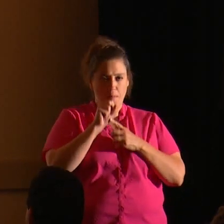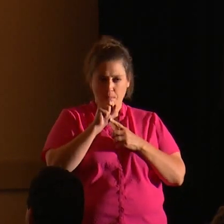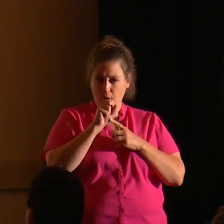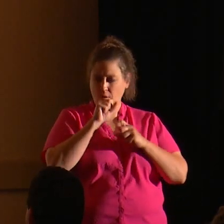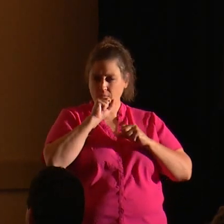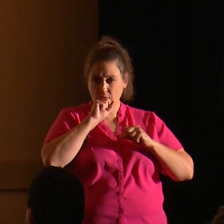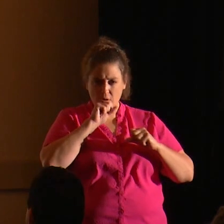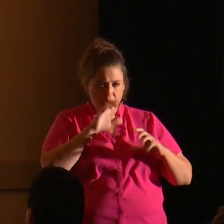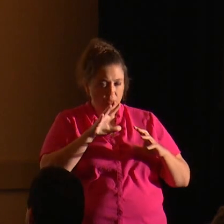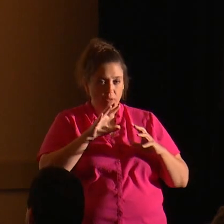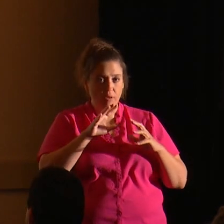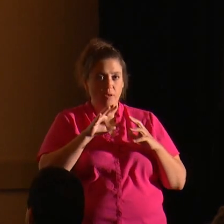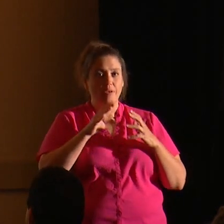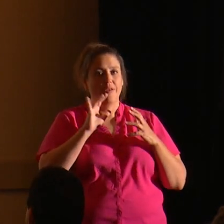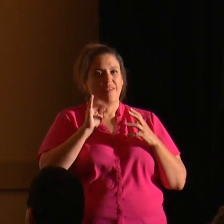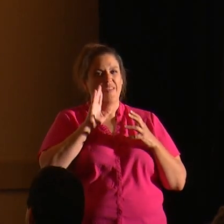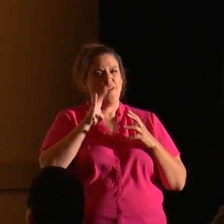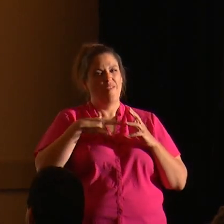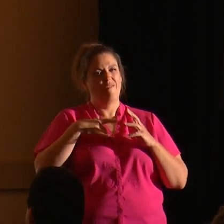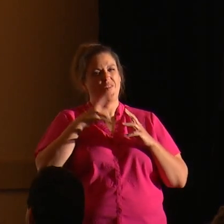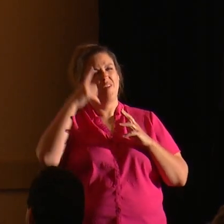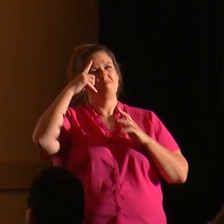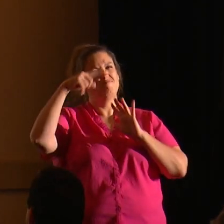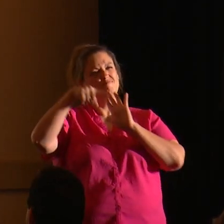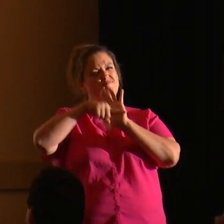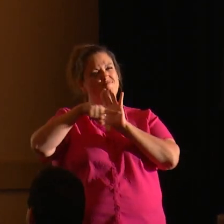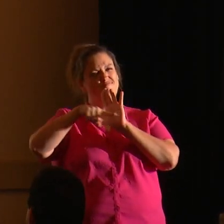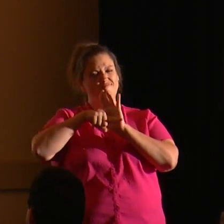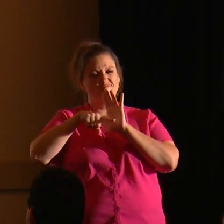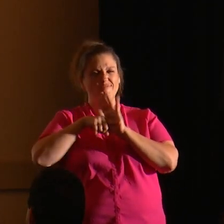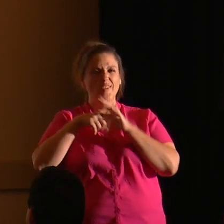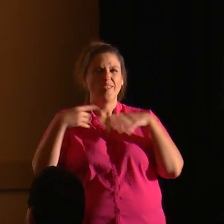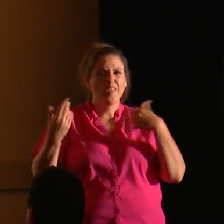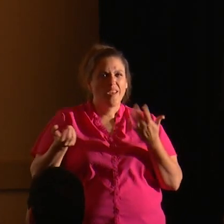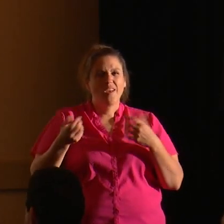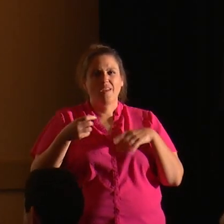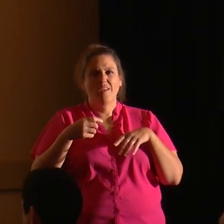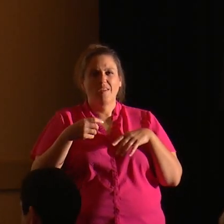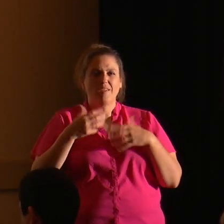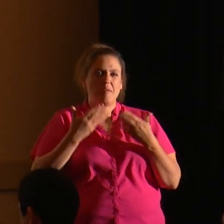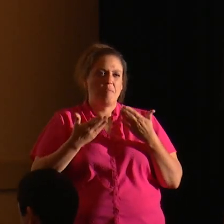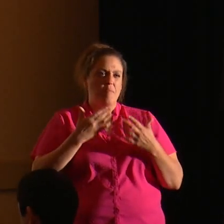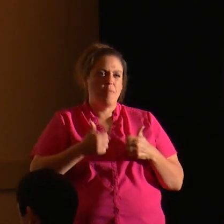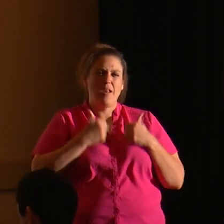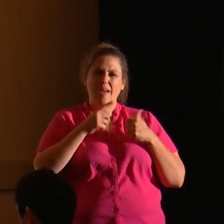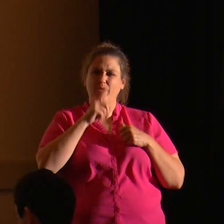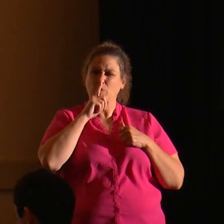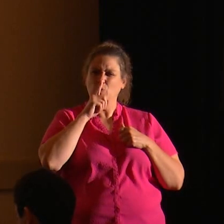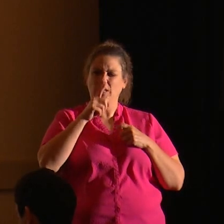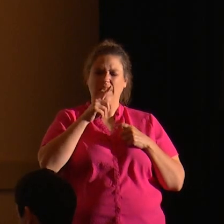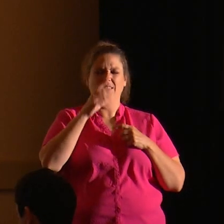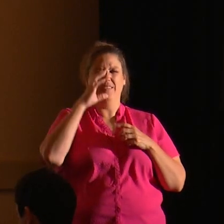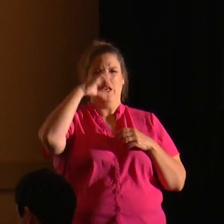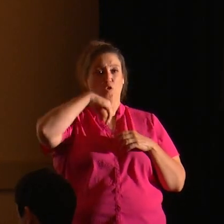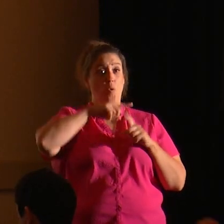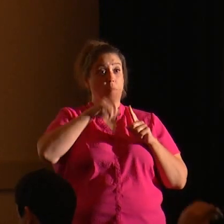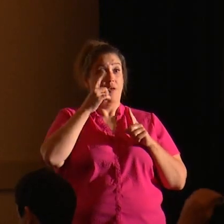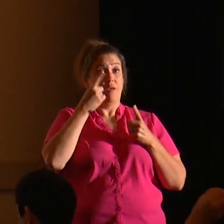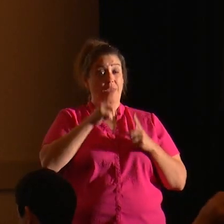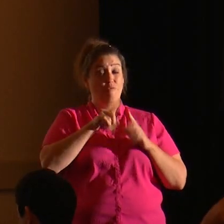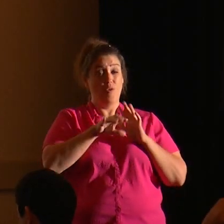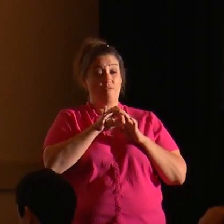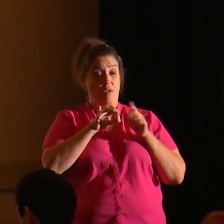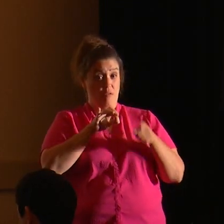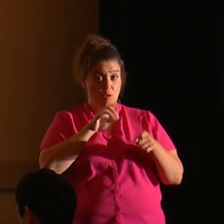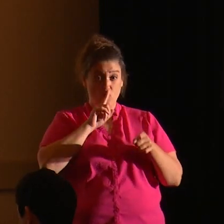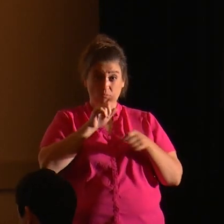Earth. That would be very pessimistic. That would make us think maybe life really is unusual. If we found life there and it was based